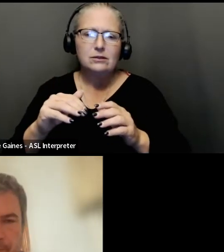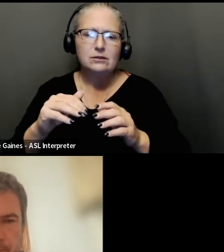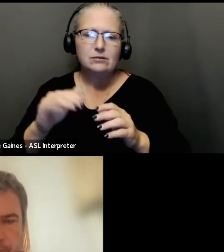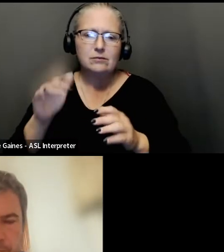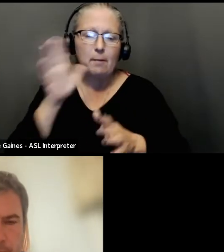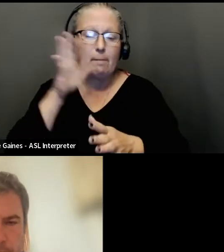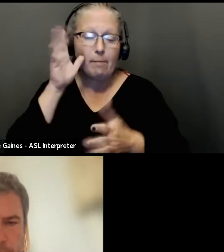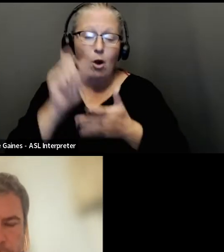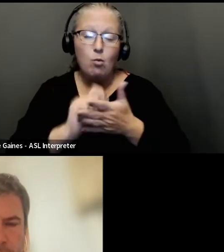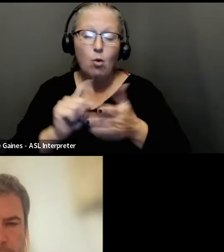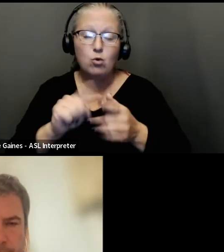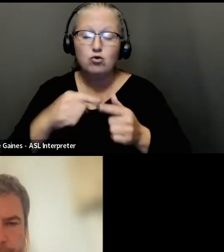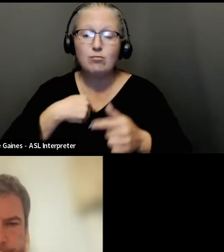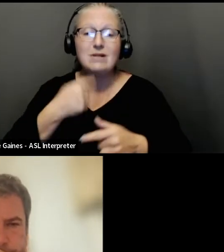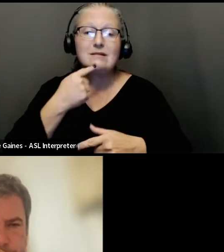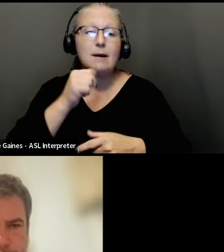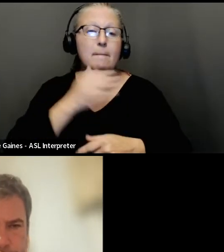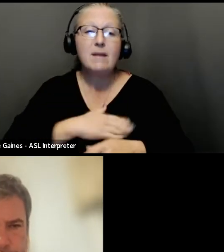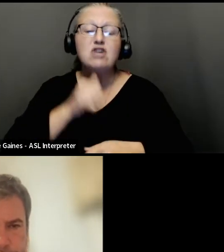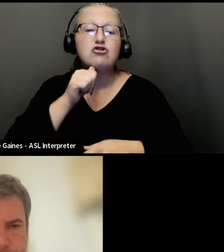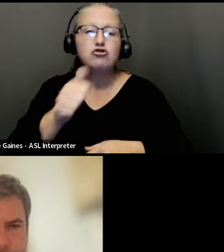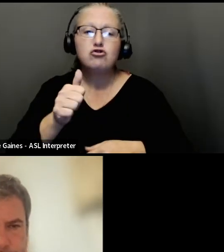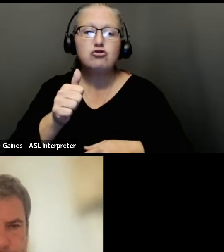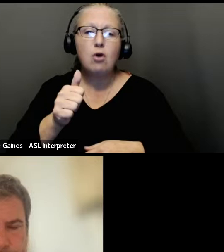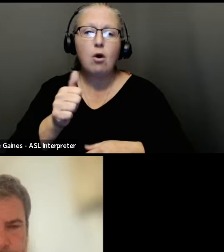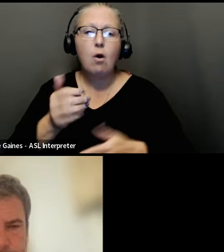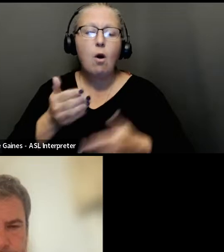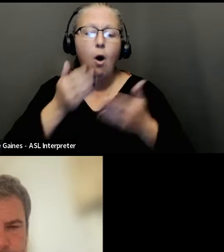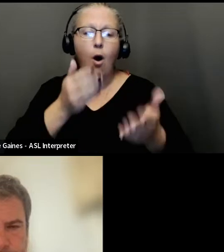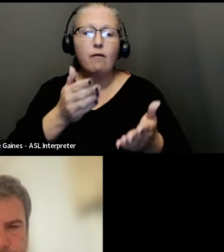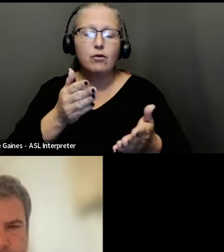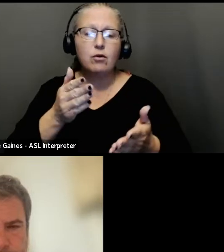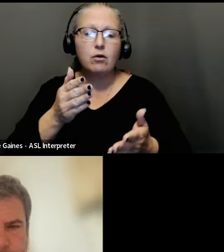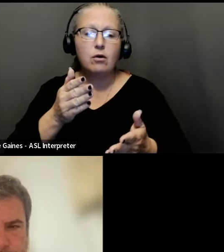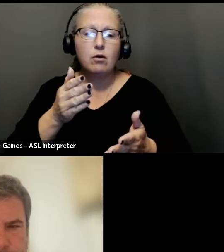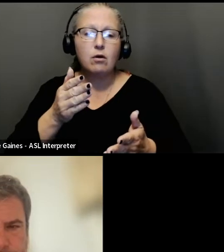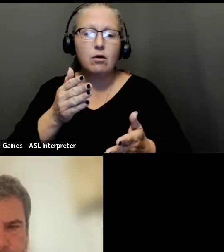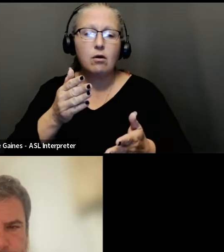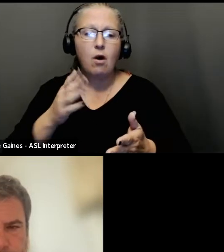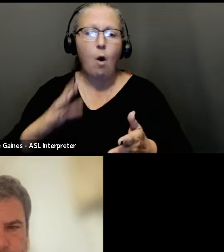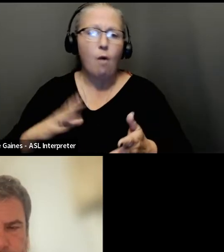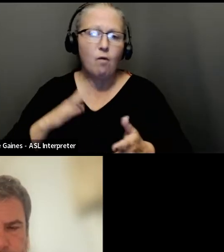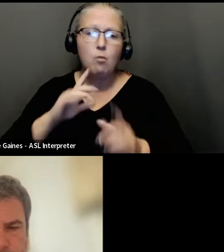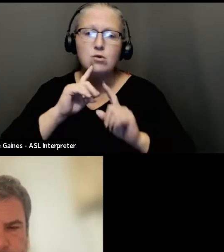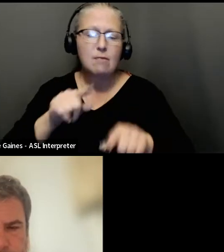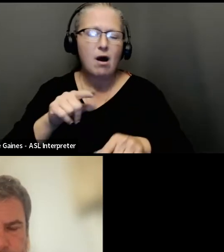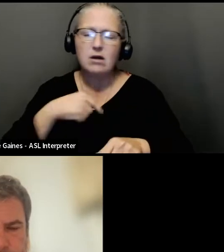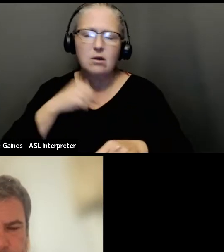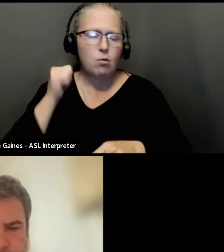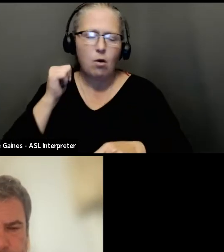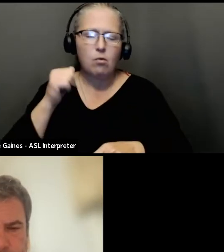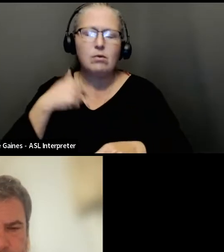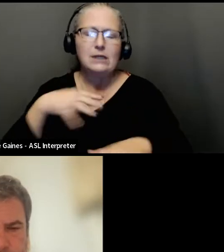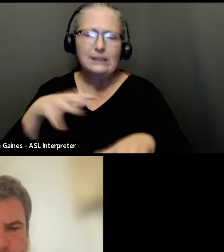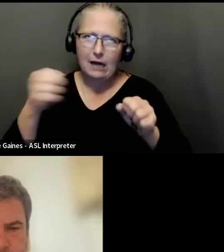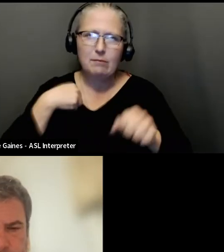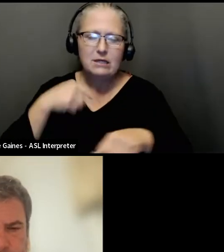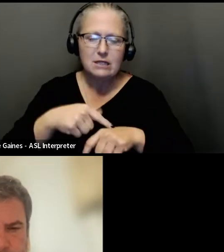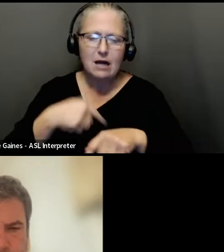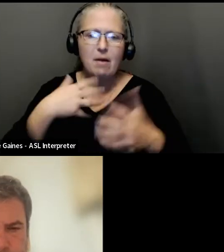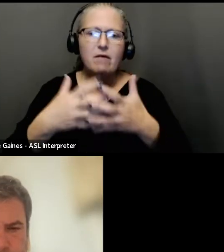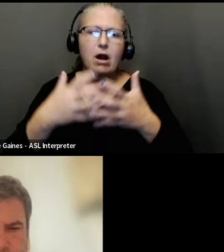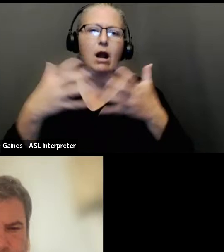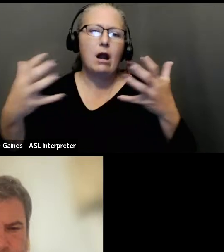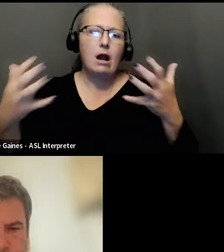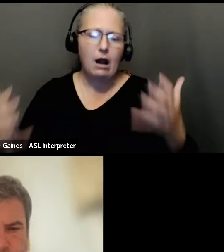wrote to me and said, please don't offer a form response, I won't. But it will take me time. I have many emails with which